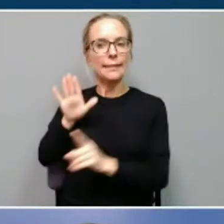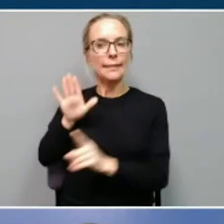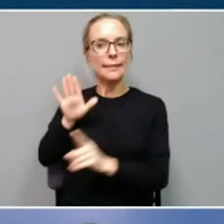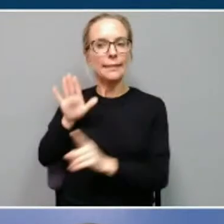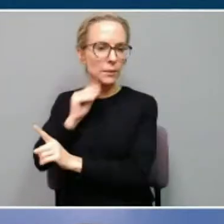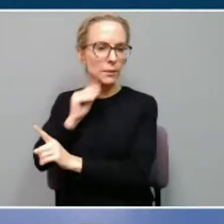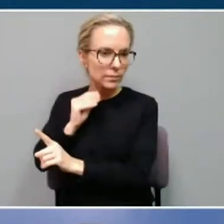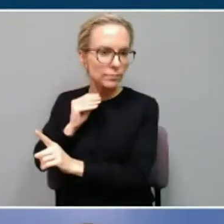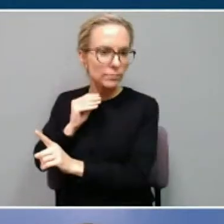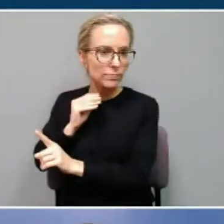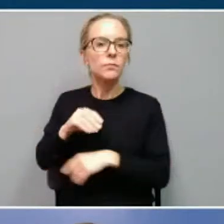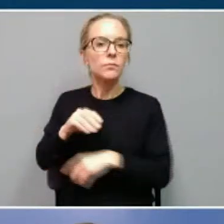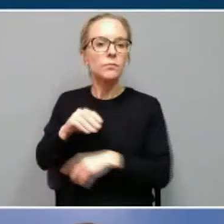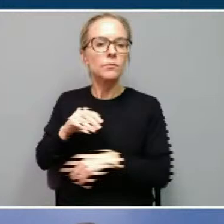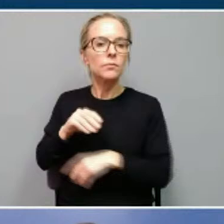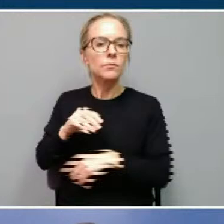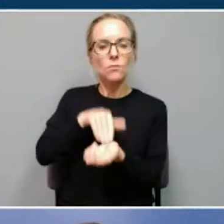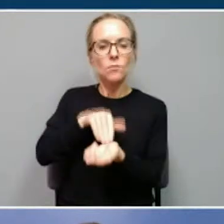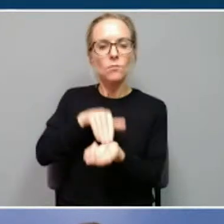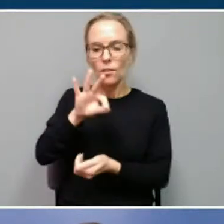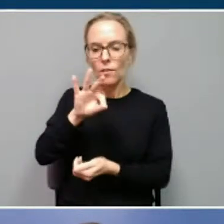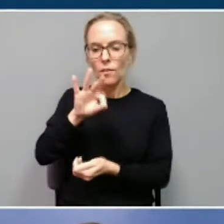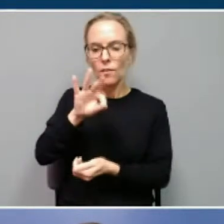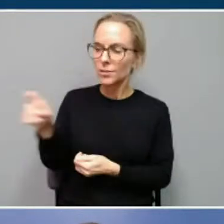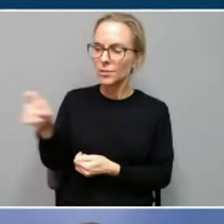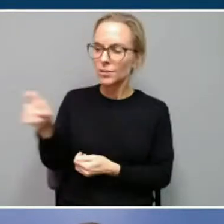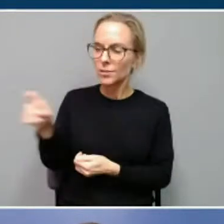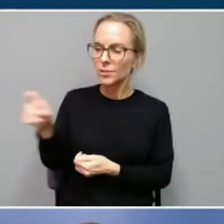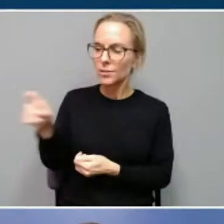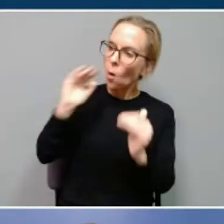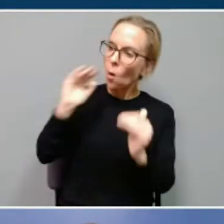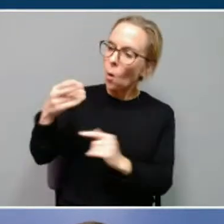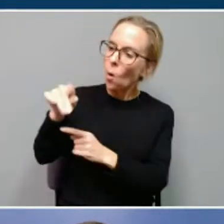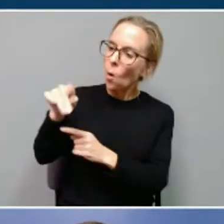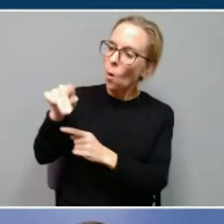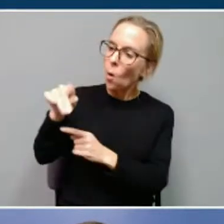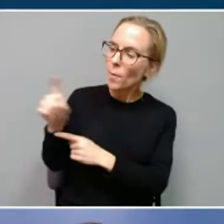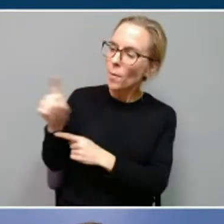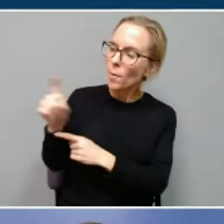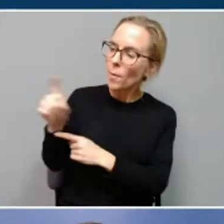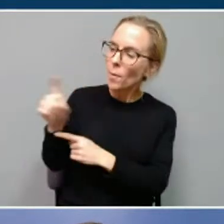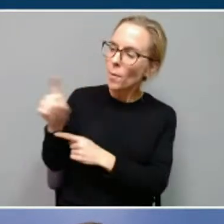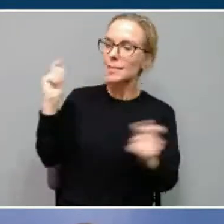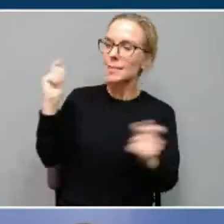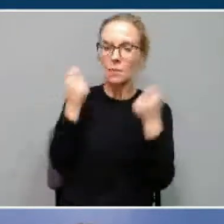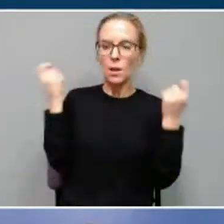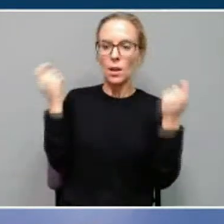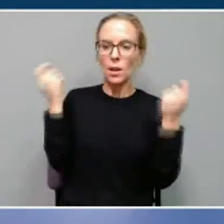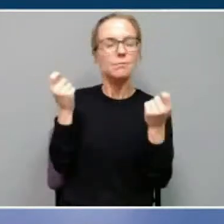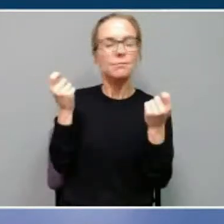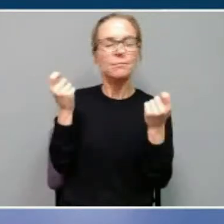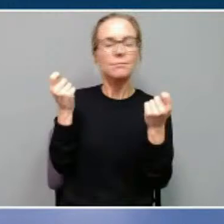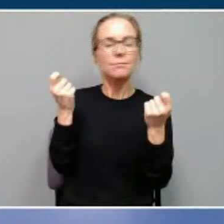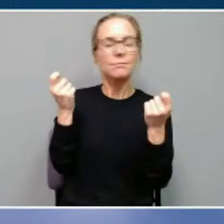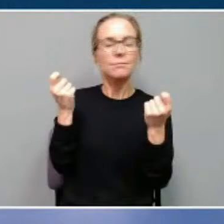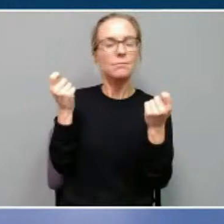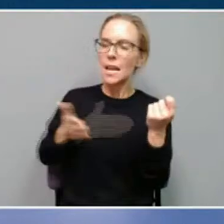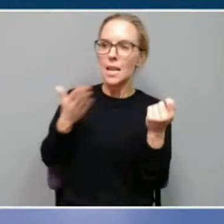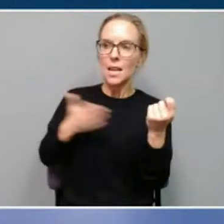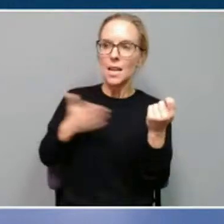Dr. Fox, you gave us hope. You gave us a reason to celebrate, and I am so glad you're here with us